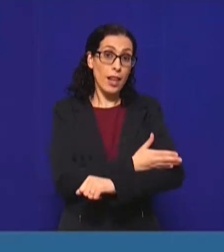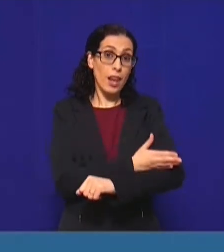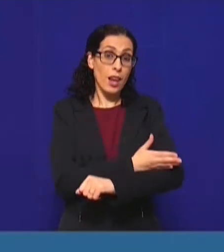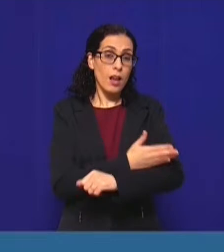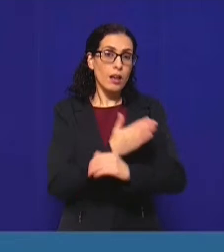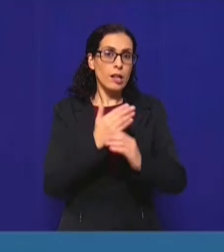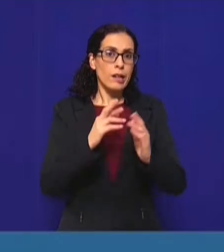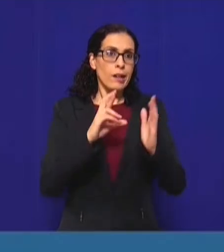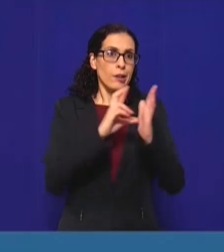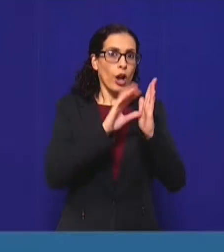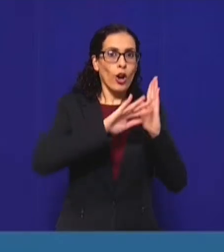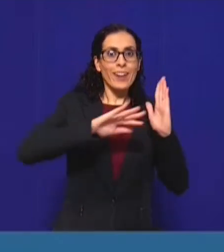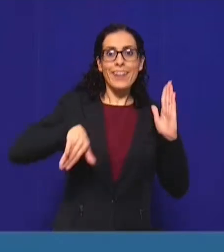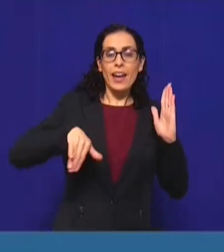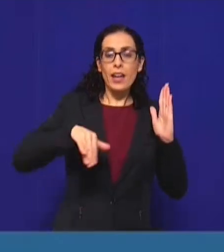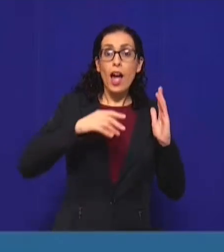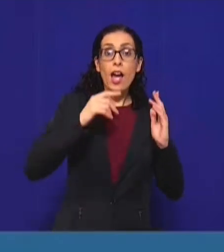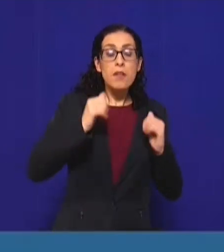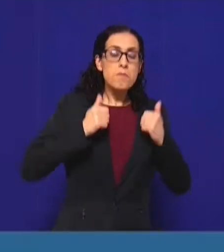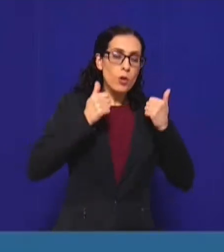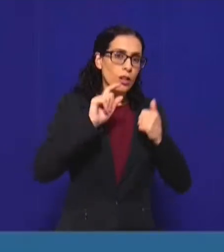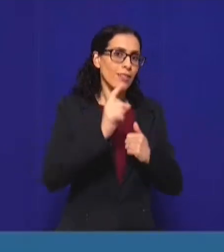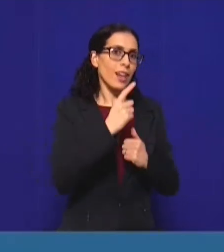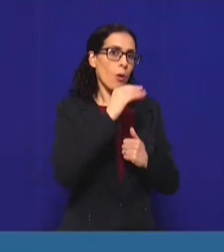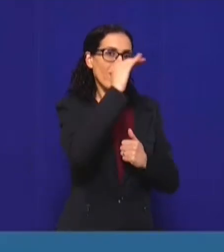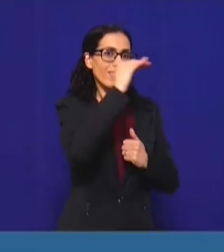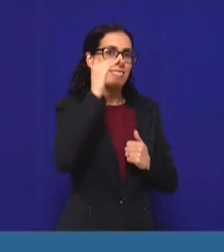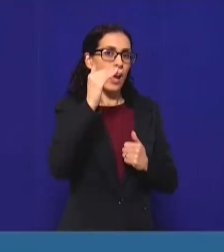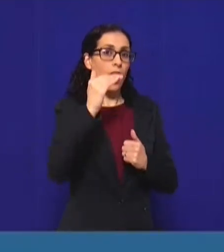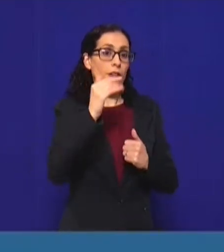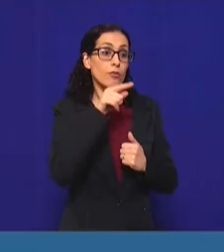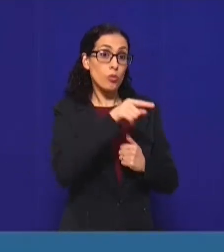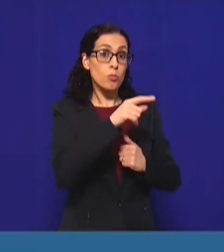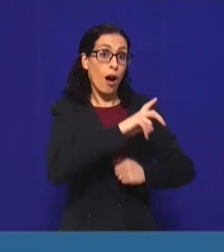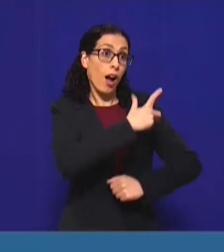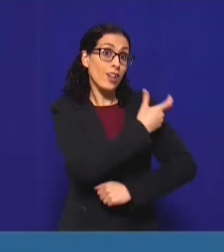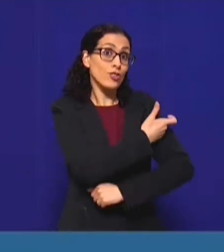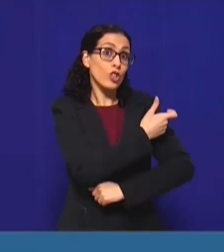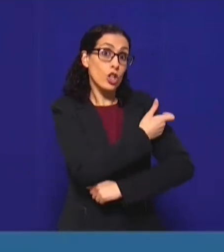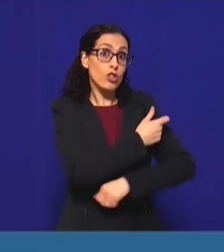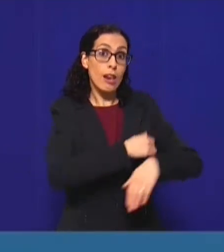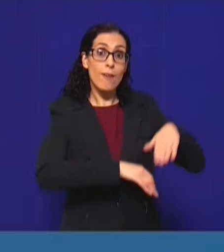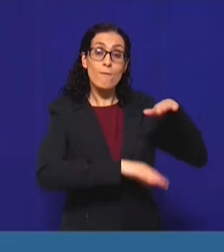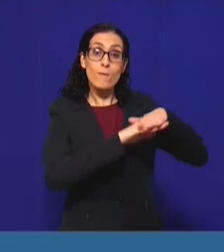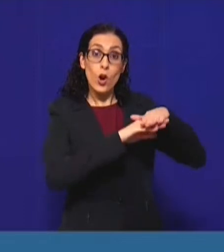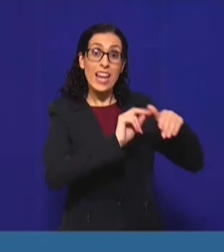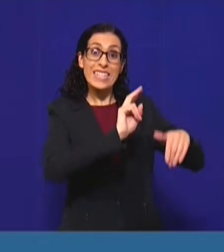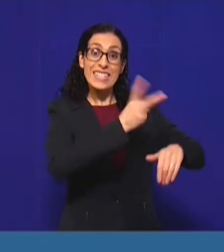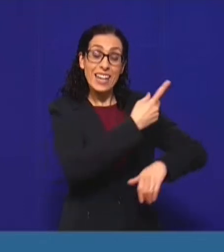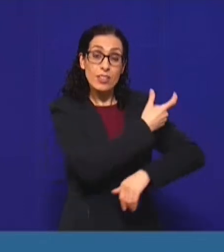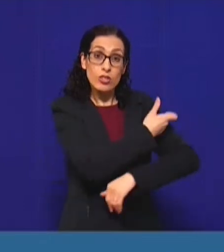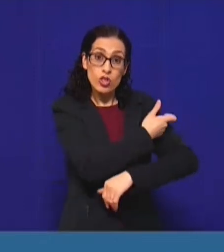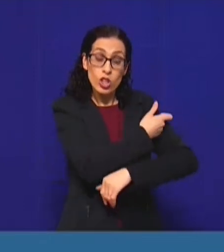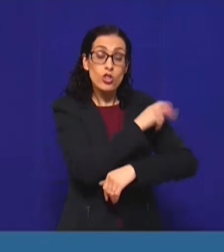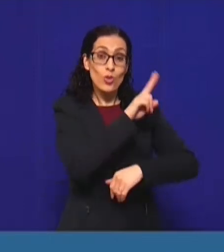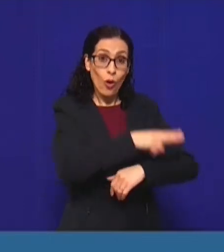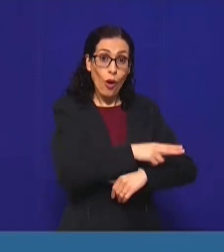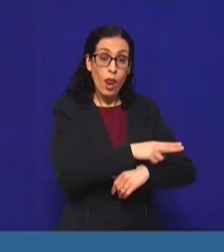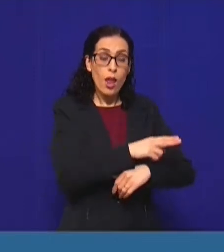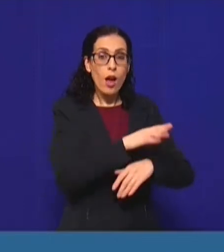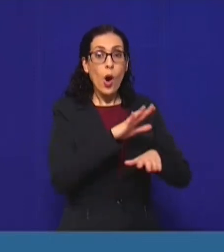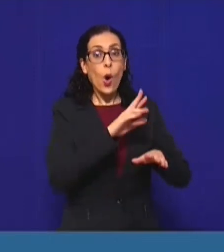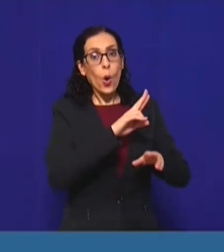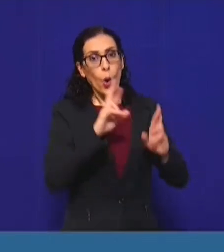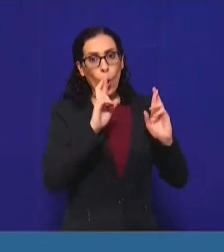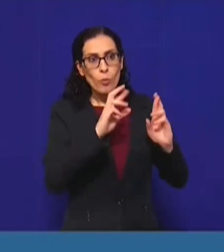f'dawn id-djar hemmhekk inti tara li huma kienu ħadu dik it-tilqim biż-żewġ dożi u l-inqas ikollok 90%